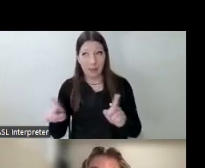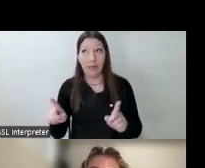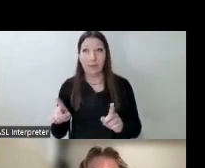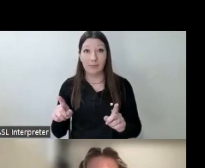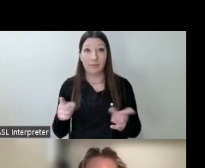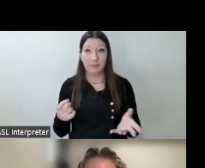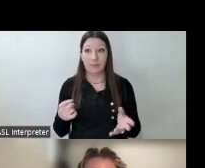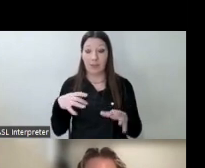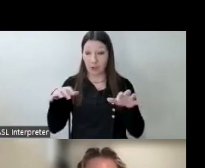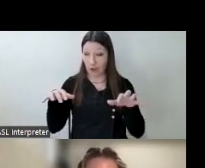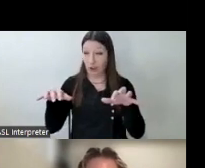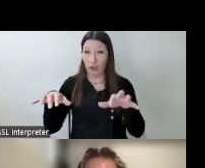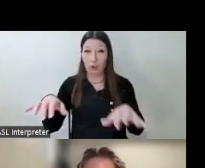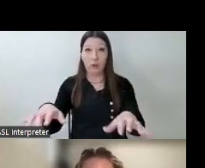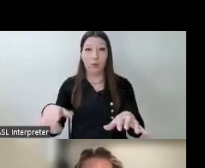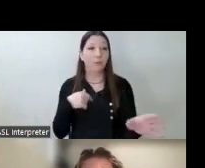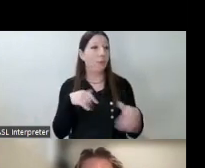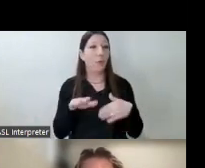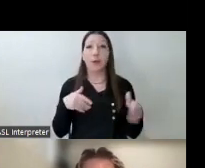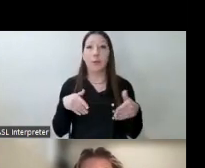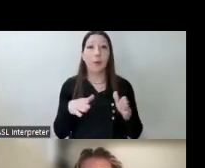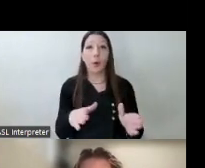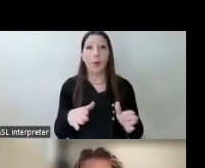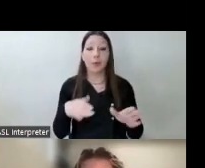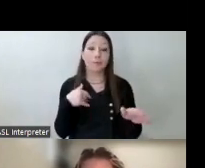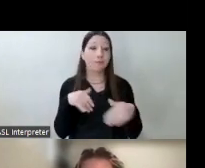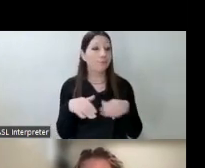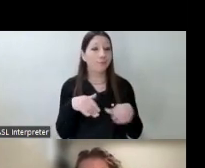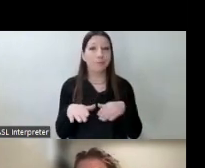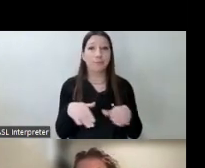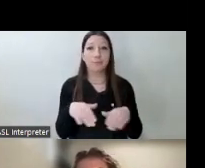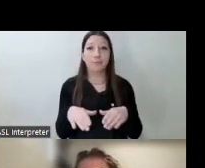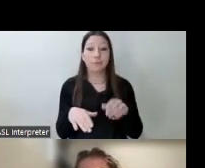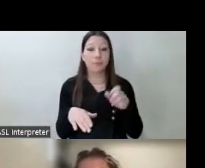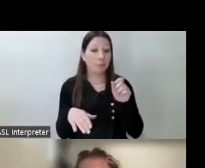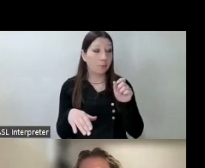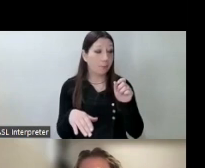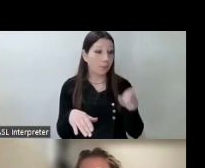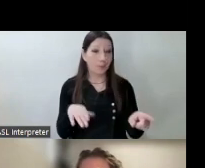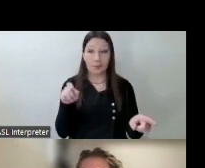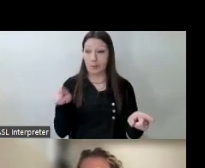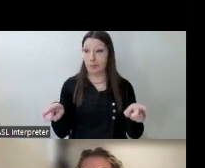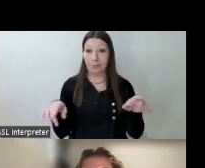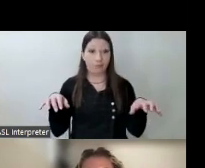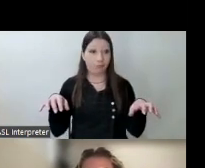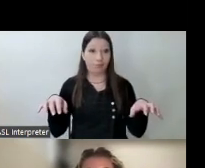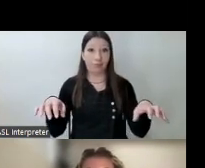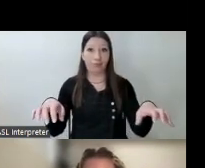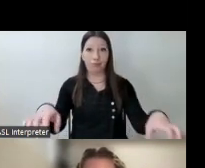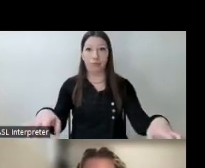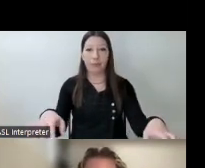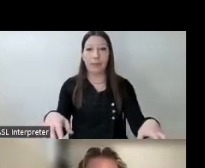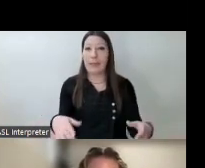We would walk down the gravel road connecting our cabin to the main road of the subdivision, and anywhere along that road where there was a particularly